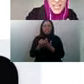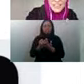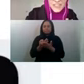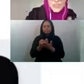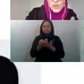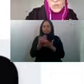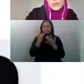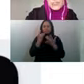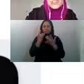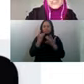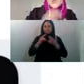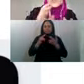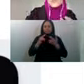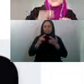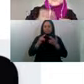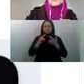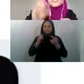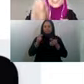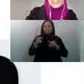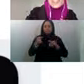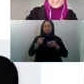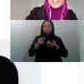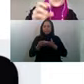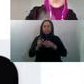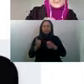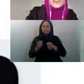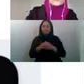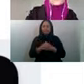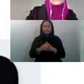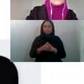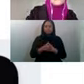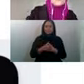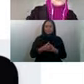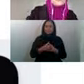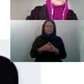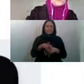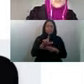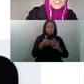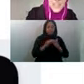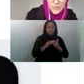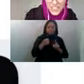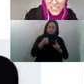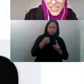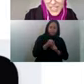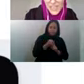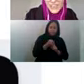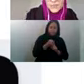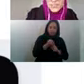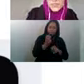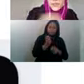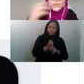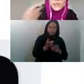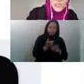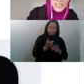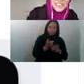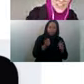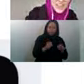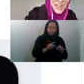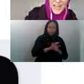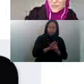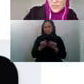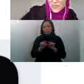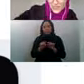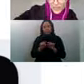it's incredible because although the Muslim community is hitting really hard with what's happening, they themselves also led